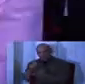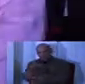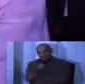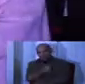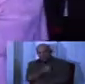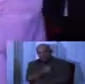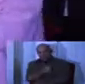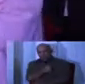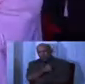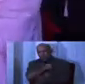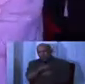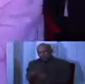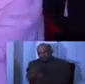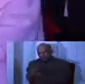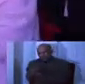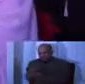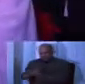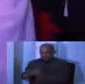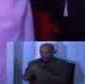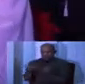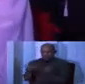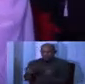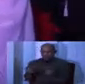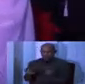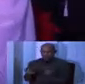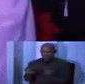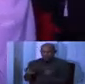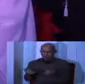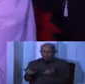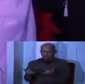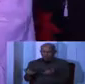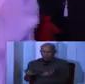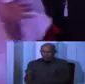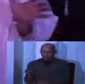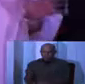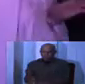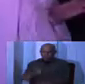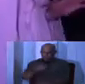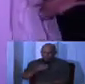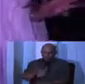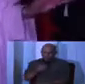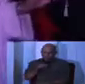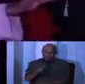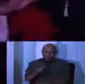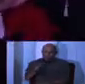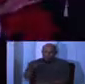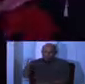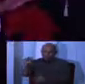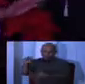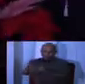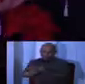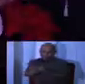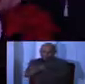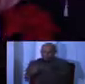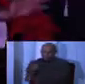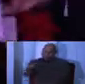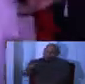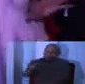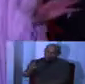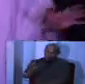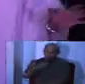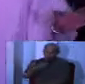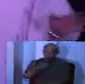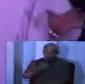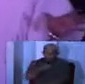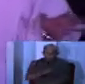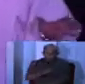to witness on this birthday. I wish not to offend any Roman Catholic who may be in